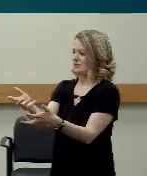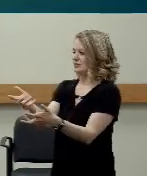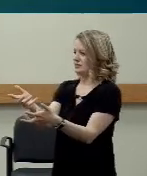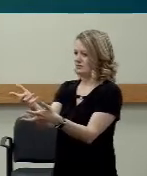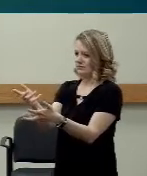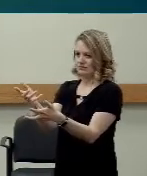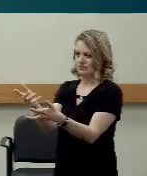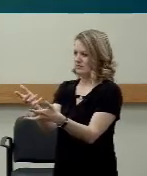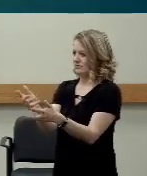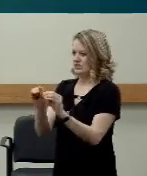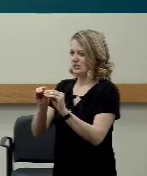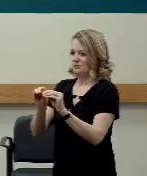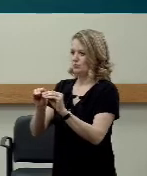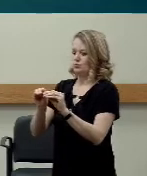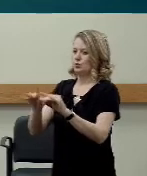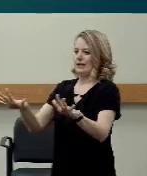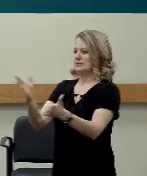flat